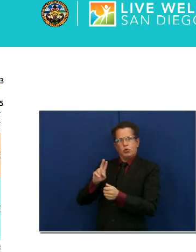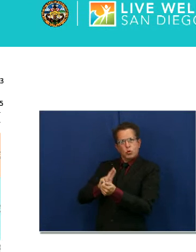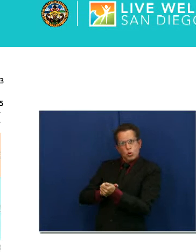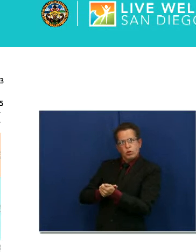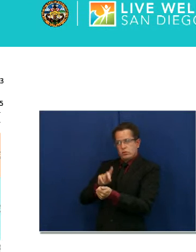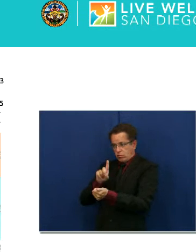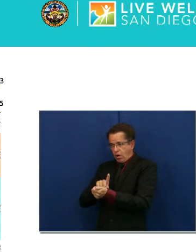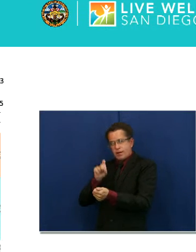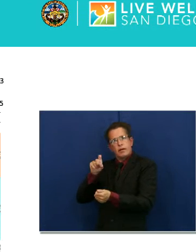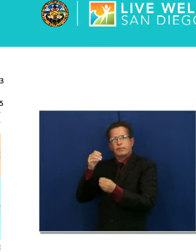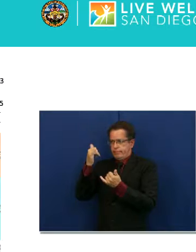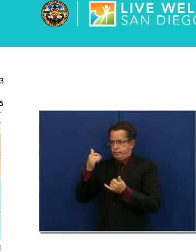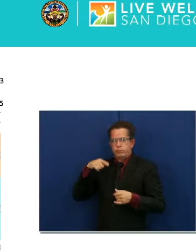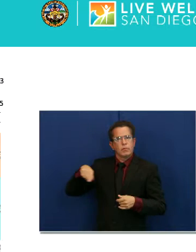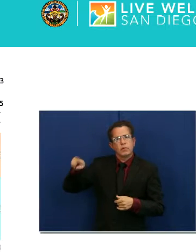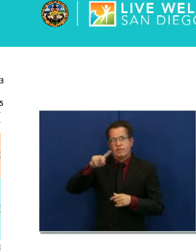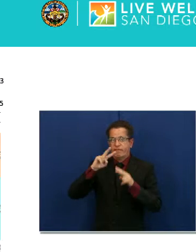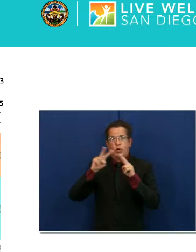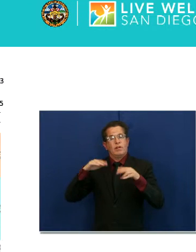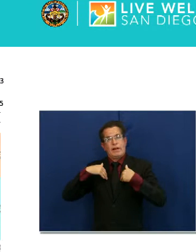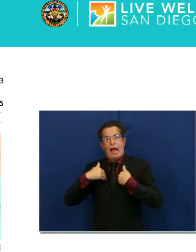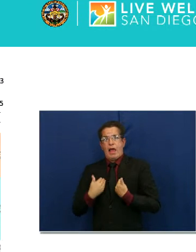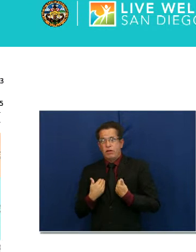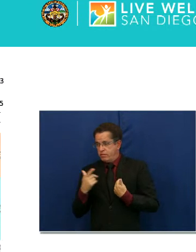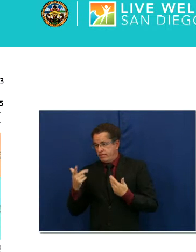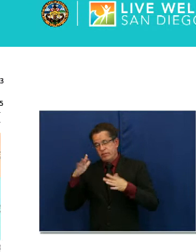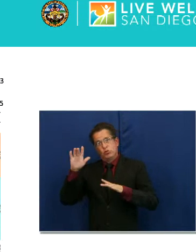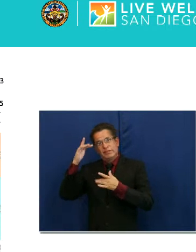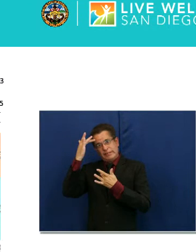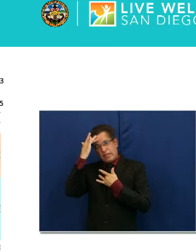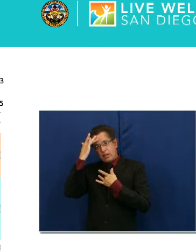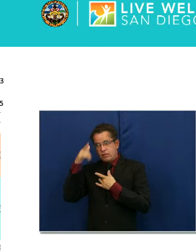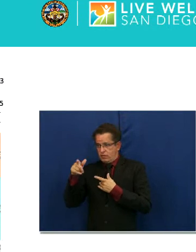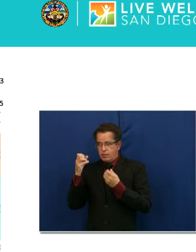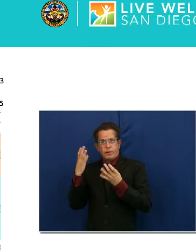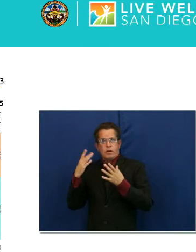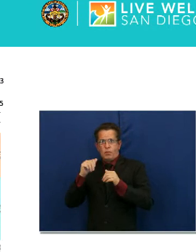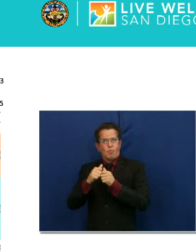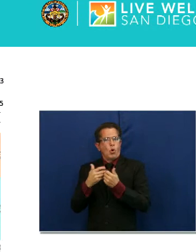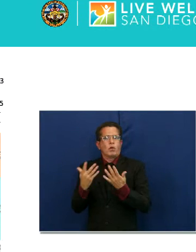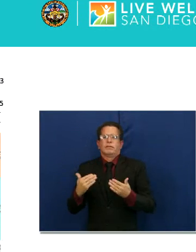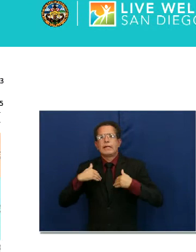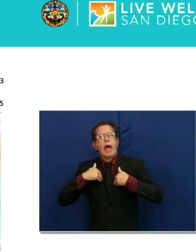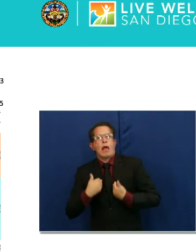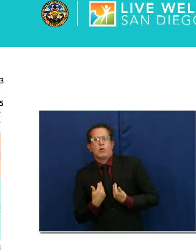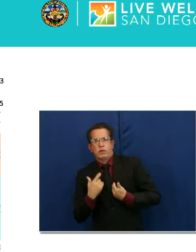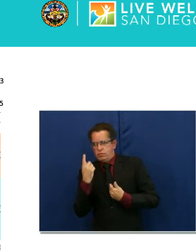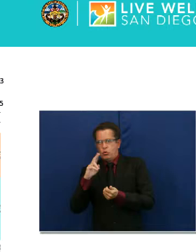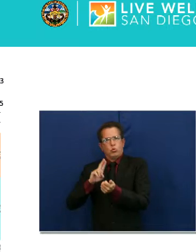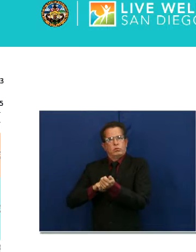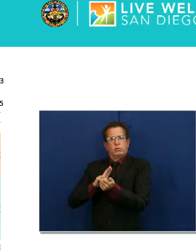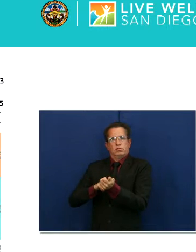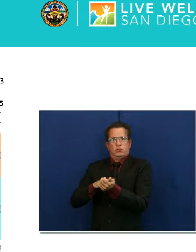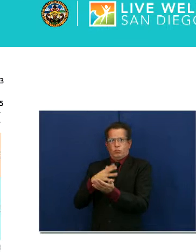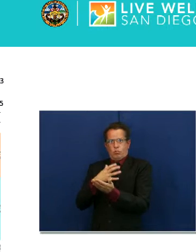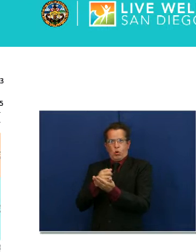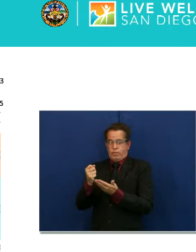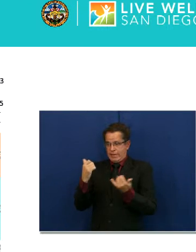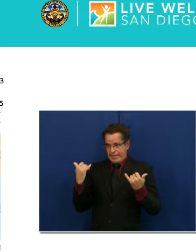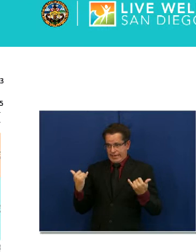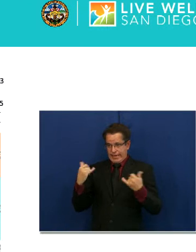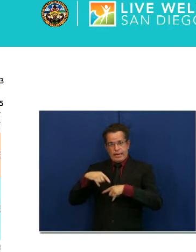are tired, they're getting sick, they are burning out, they're being deployed to other areas, and this is a challenge. As of today, we had